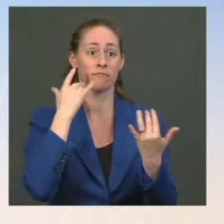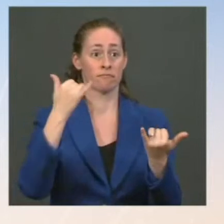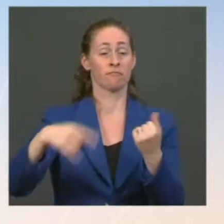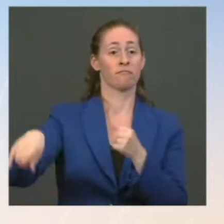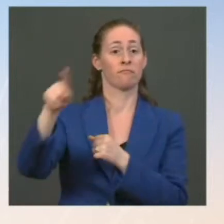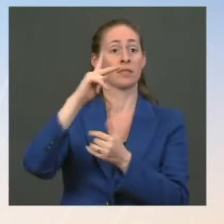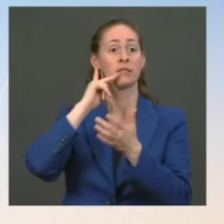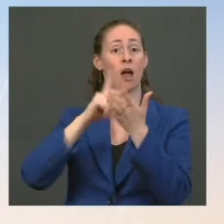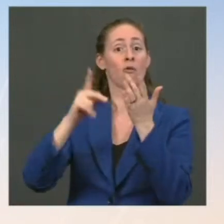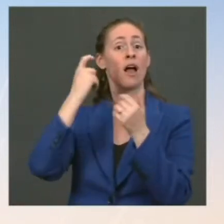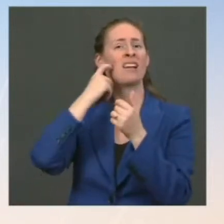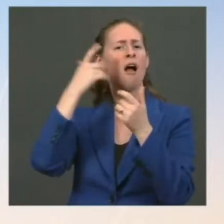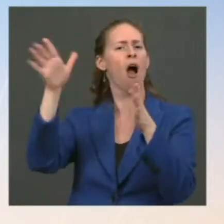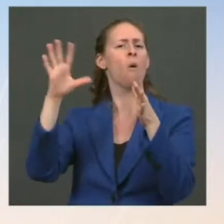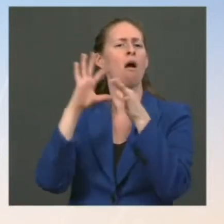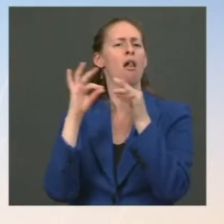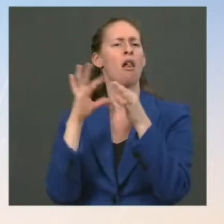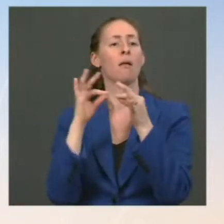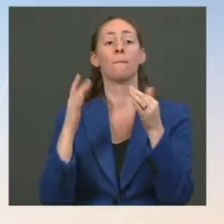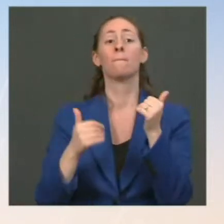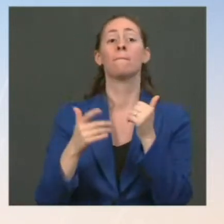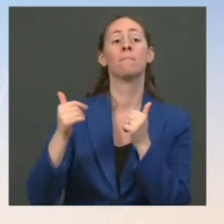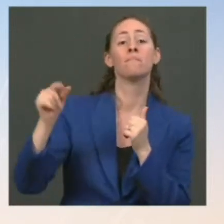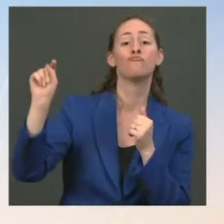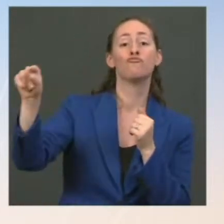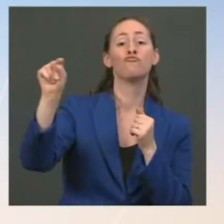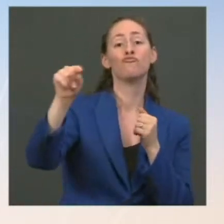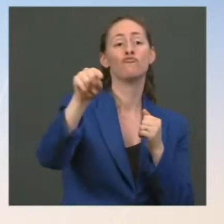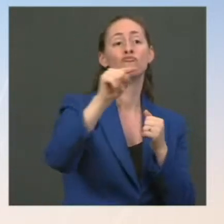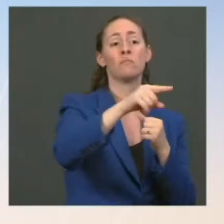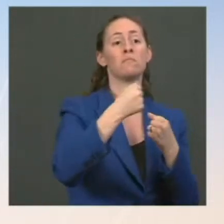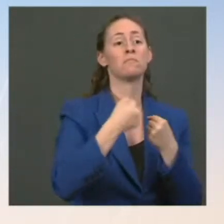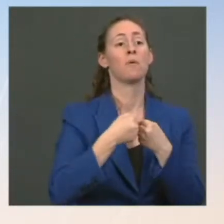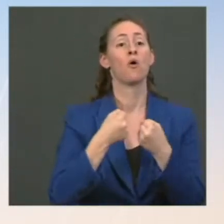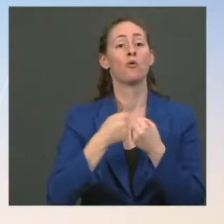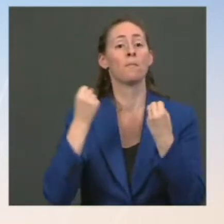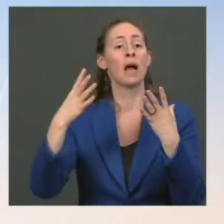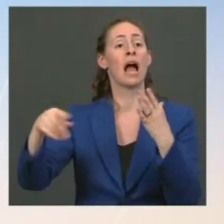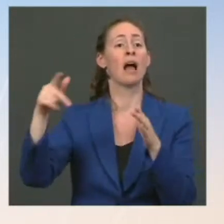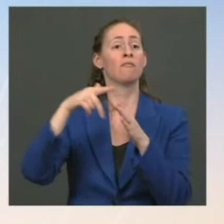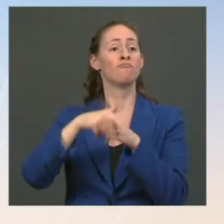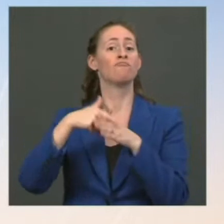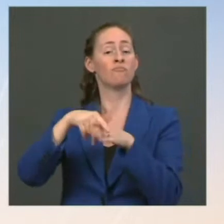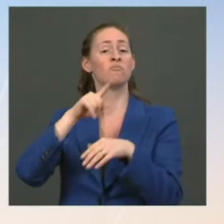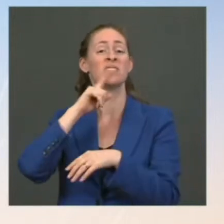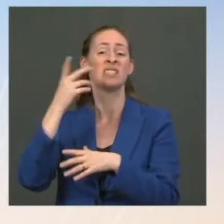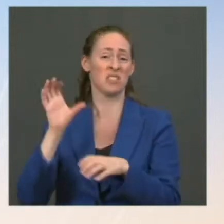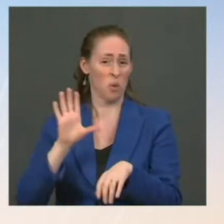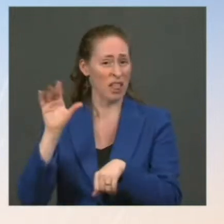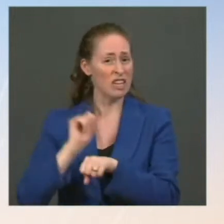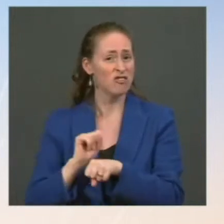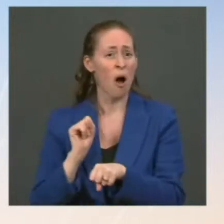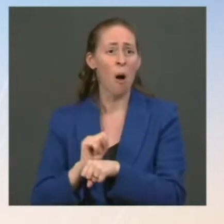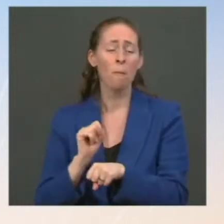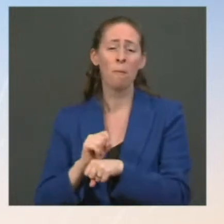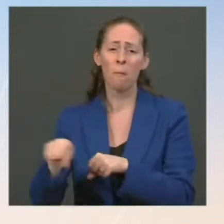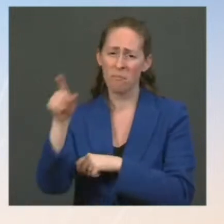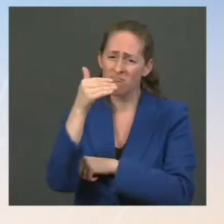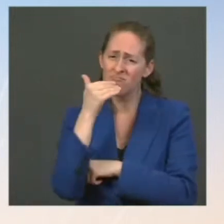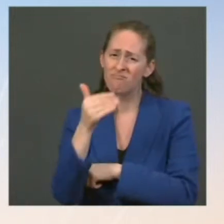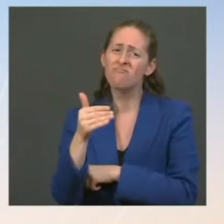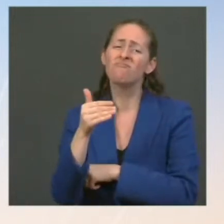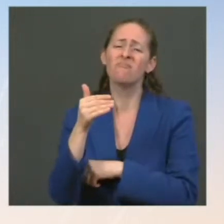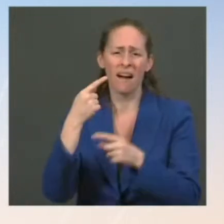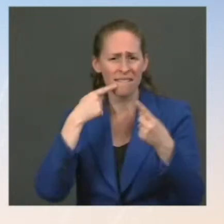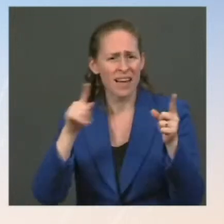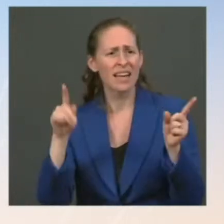vast majority of the Border Patrol and the Horse Patrol are doing their job, and they're doing their job effectively. Of course, we are going to